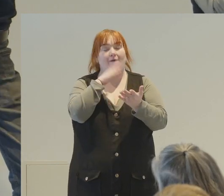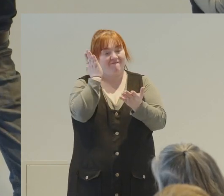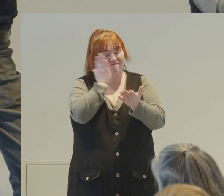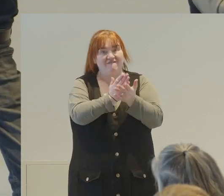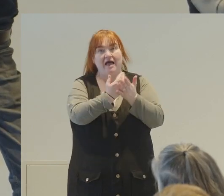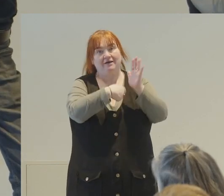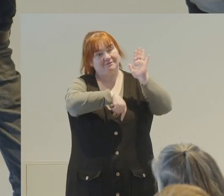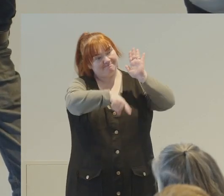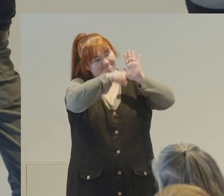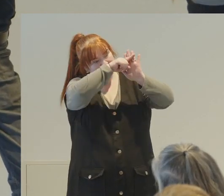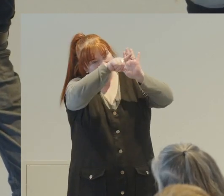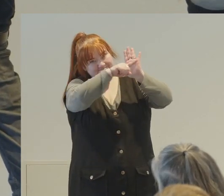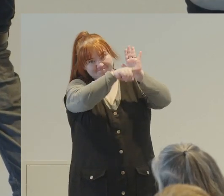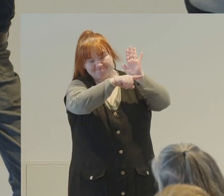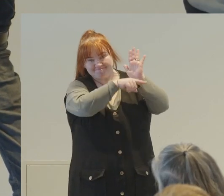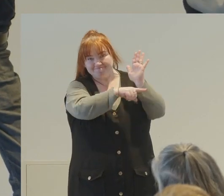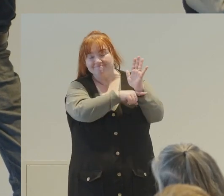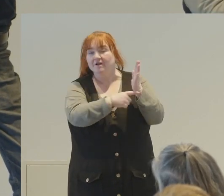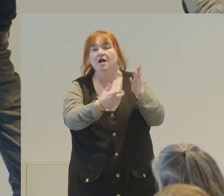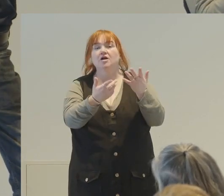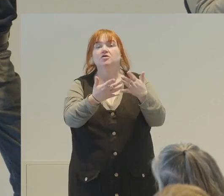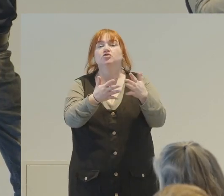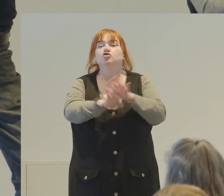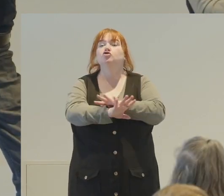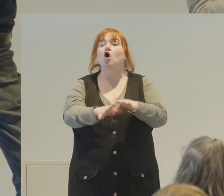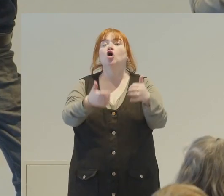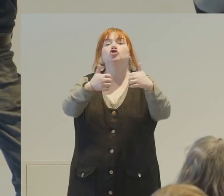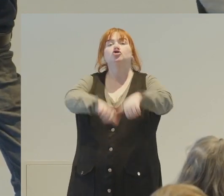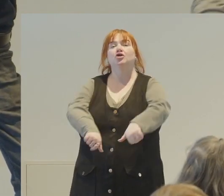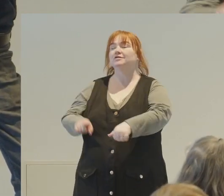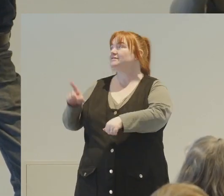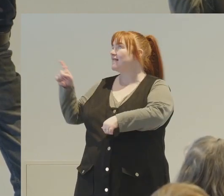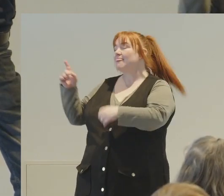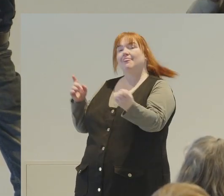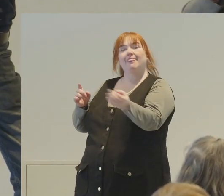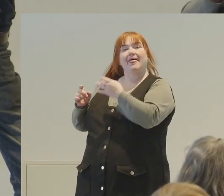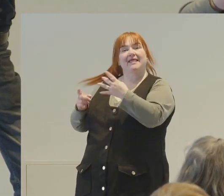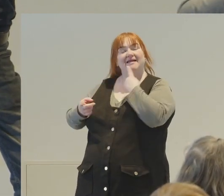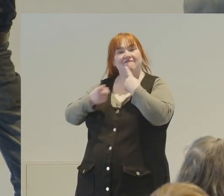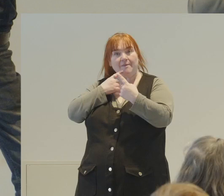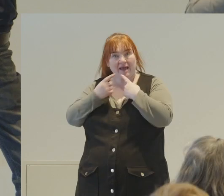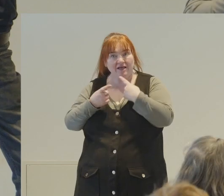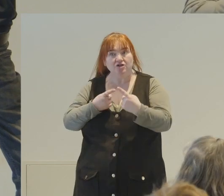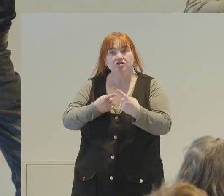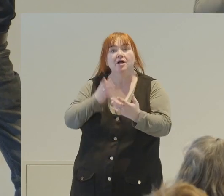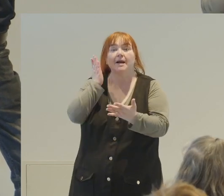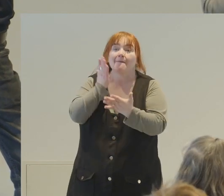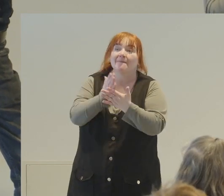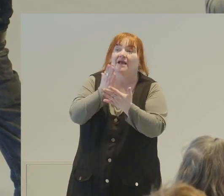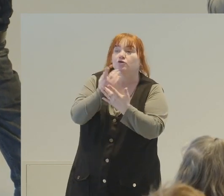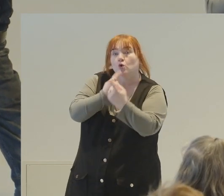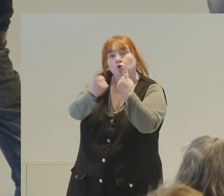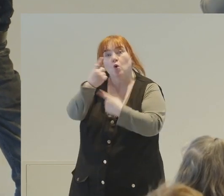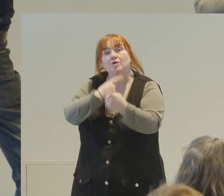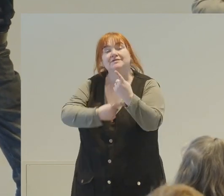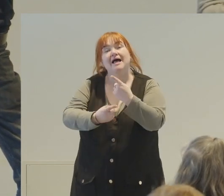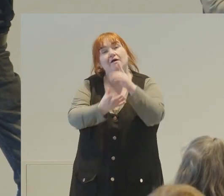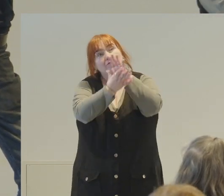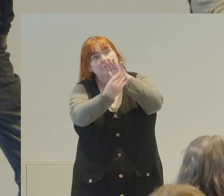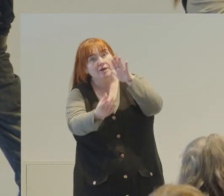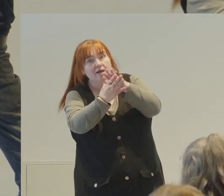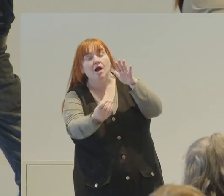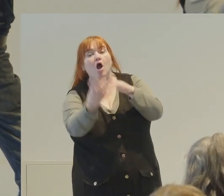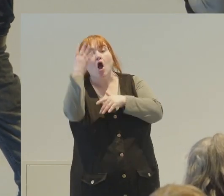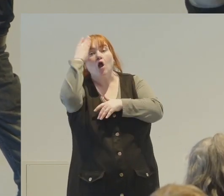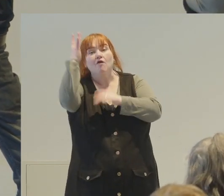Don't just take this presentation, get this information from the government, from the